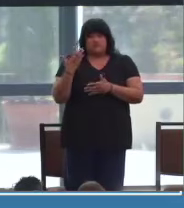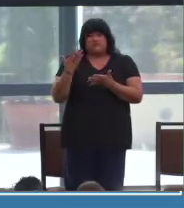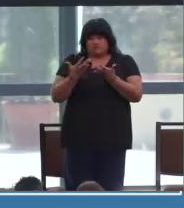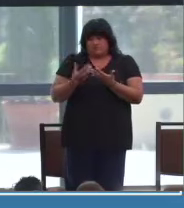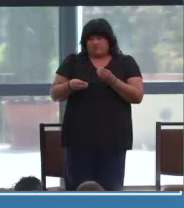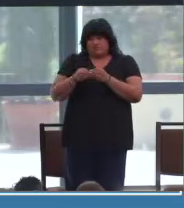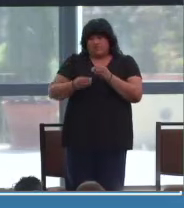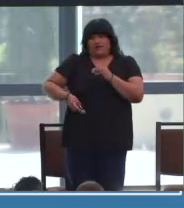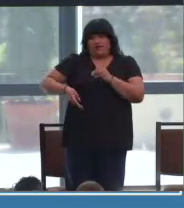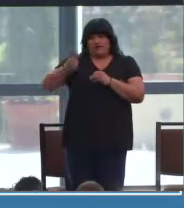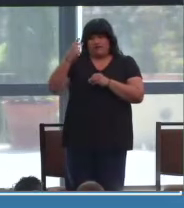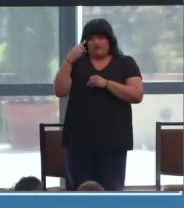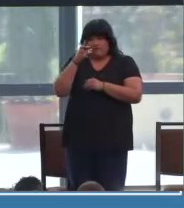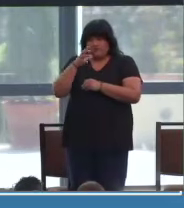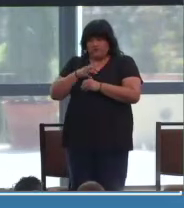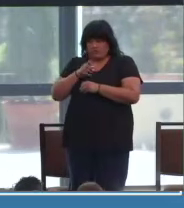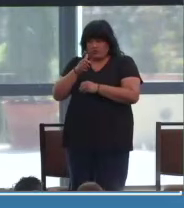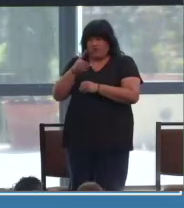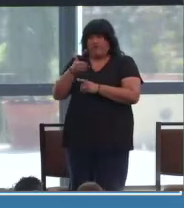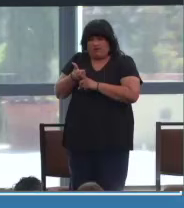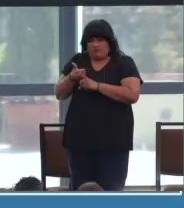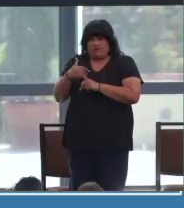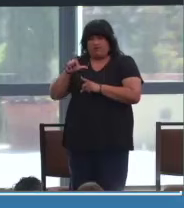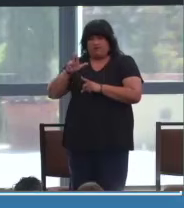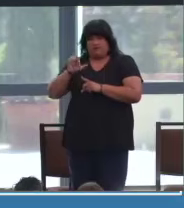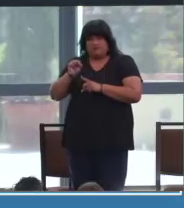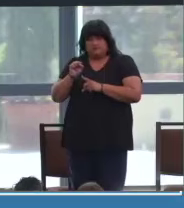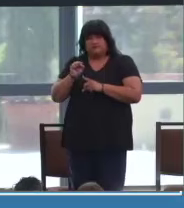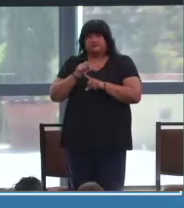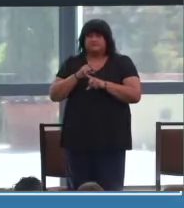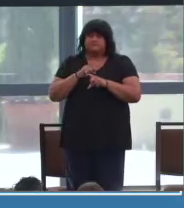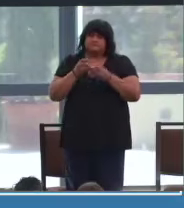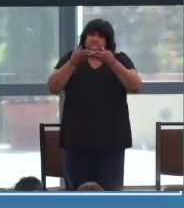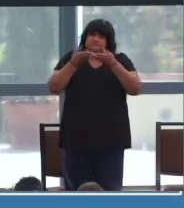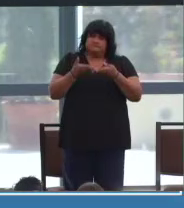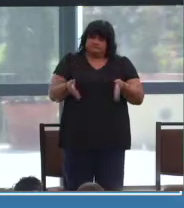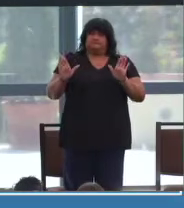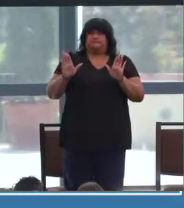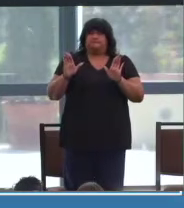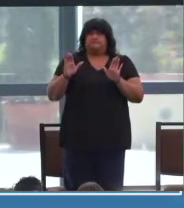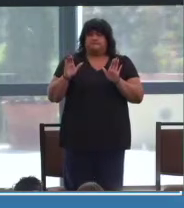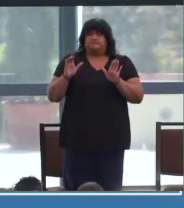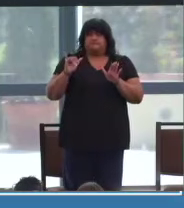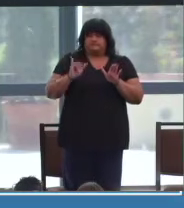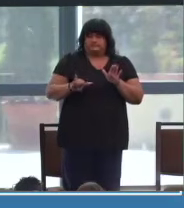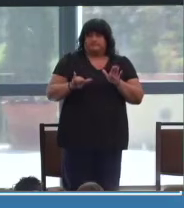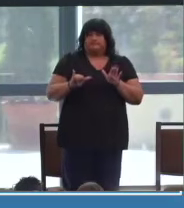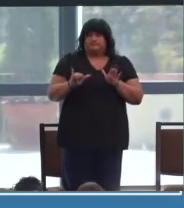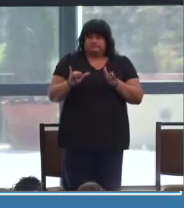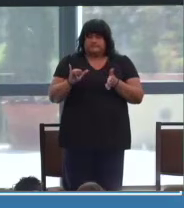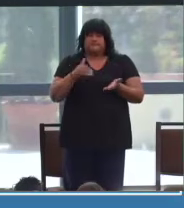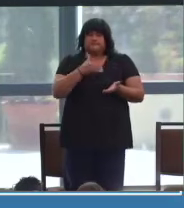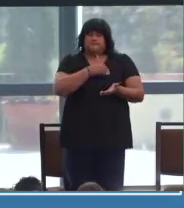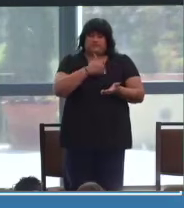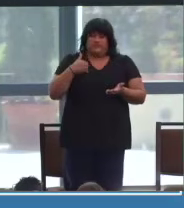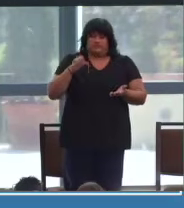lupus. Overall, in general, there's a decreased risk in most studies of endometrial, breast, and ovarian